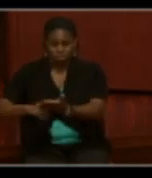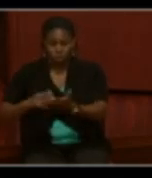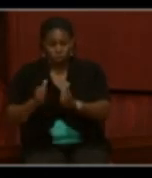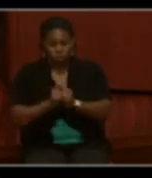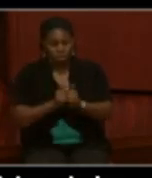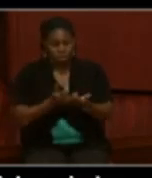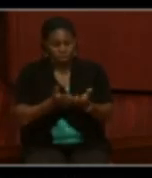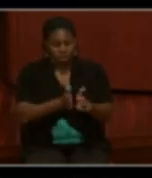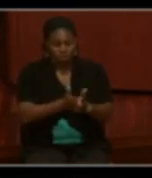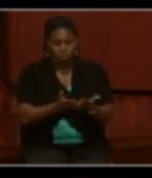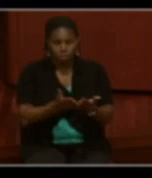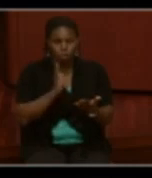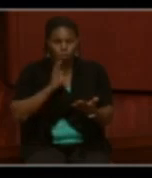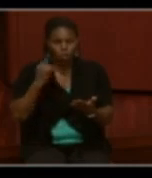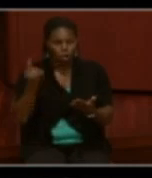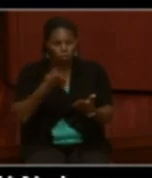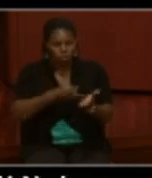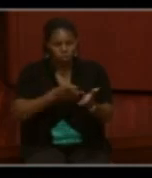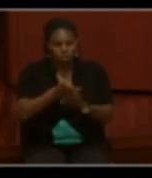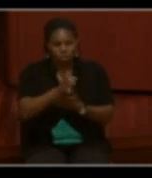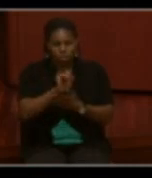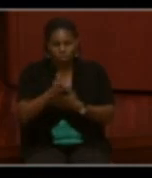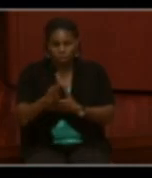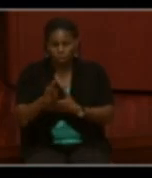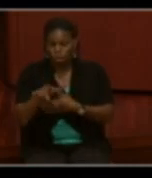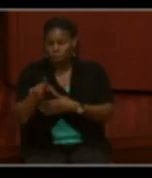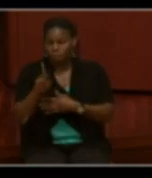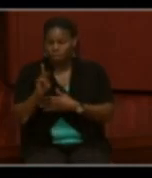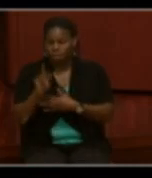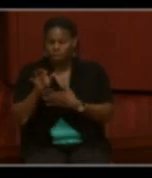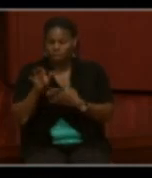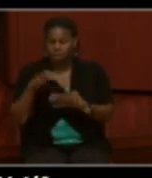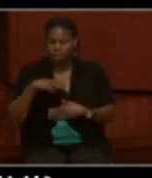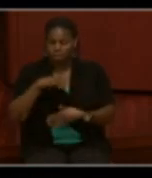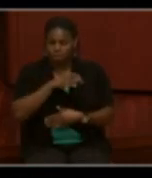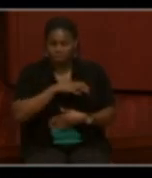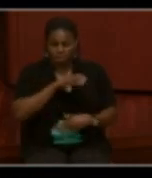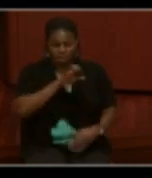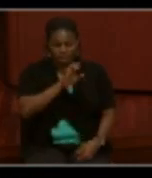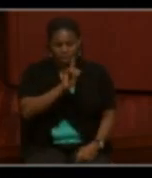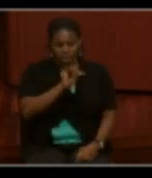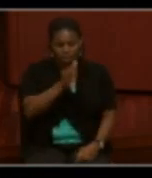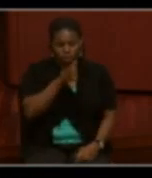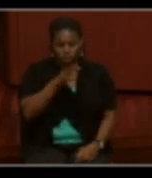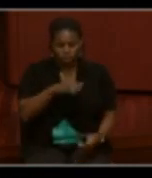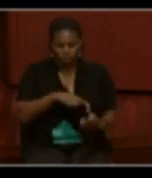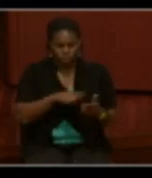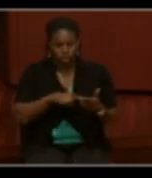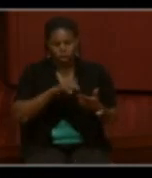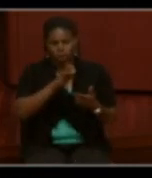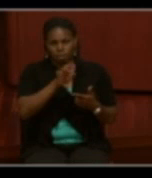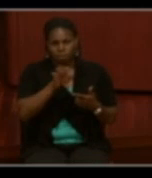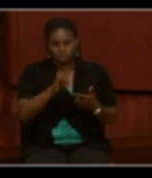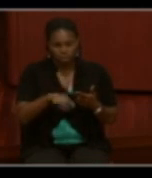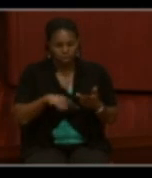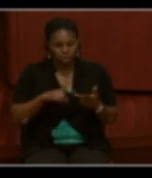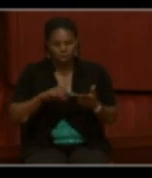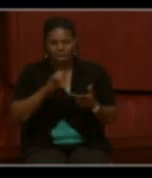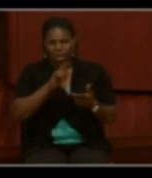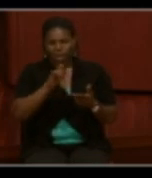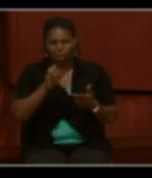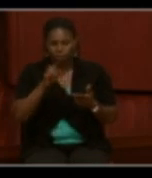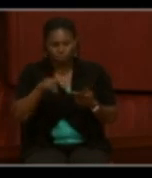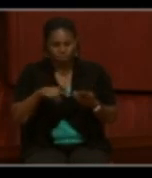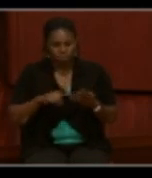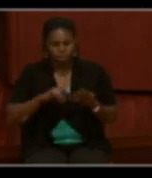will always be payable. Banking committee, Edgar Murphy, Barton Fisher, Alfred Pope, and